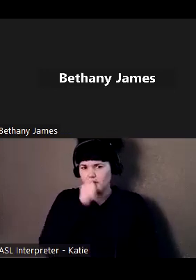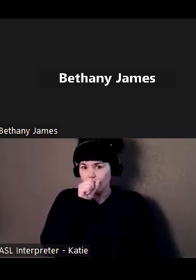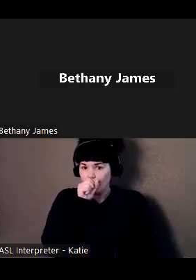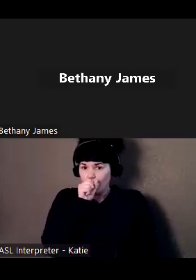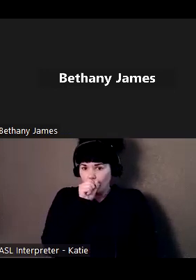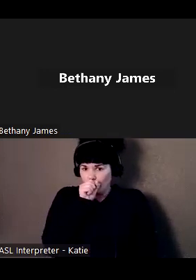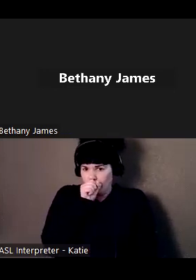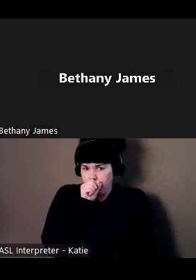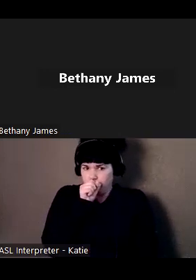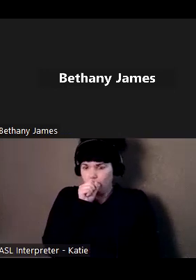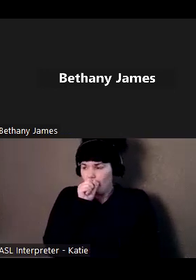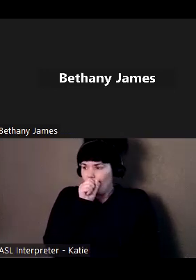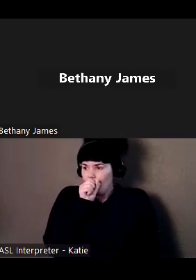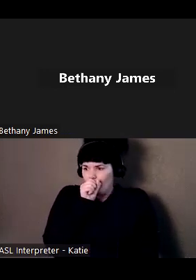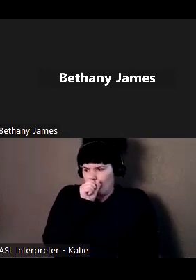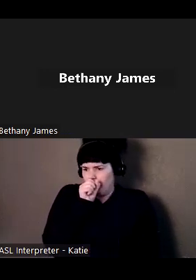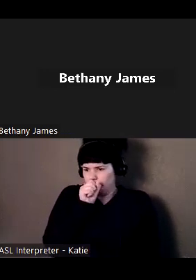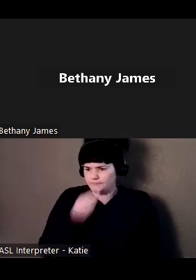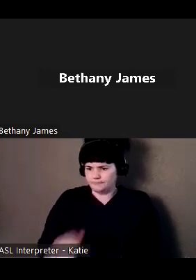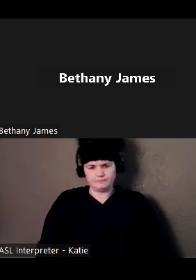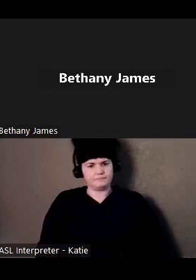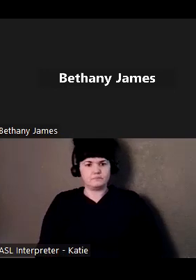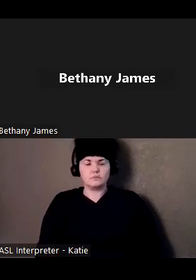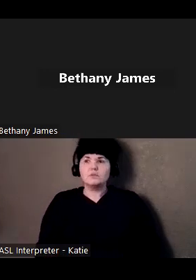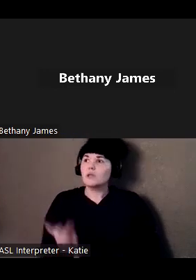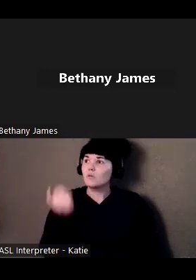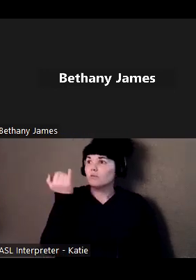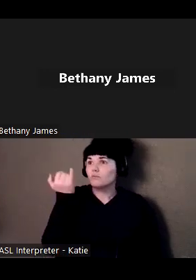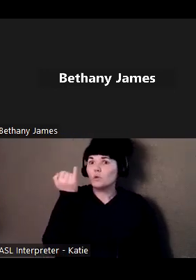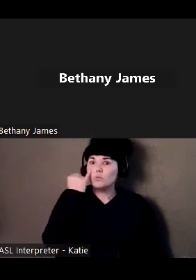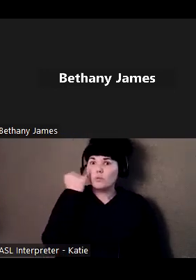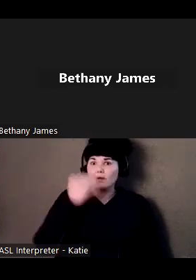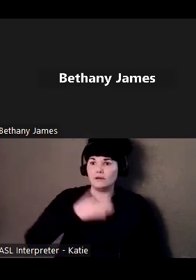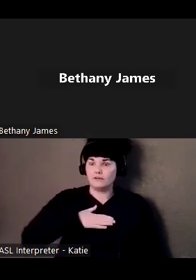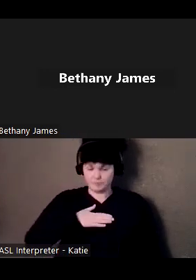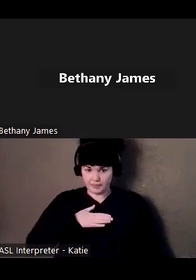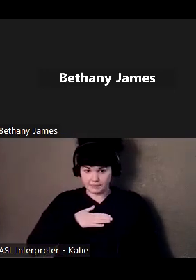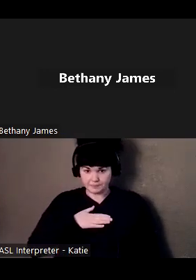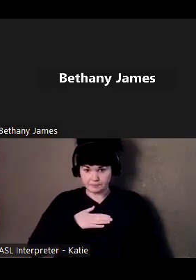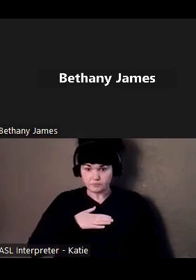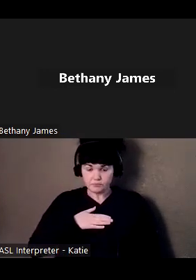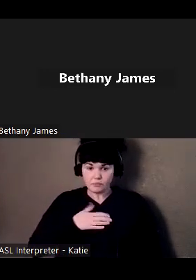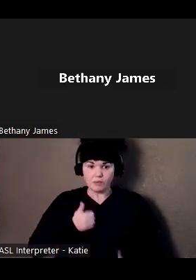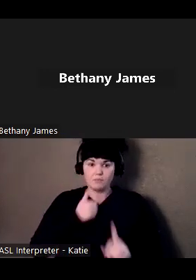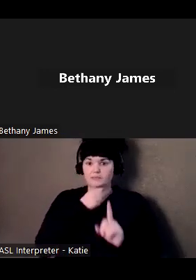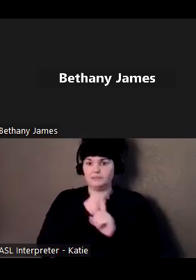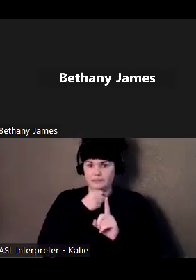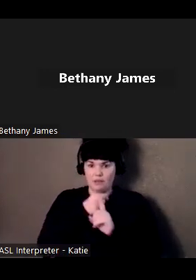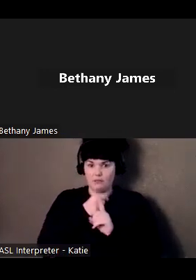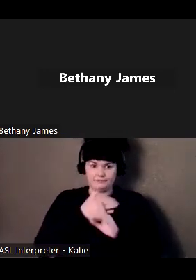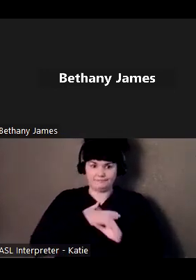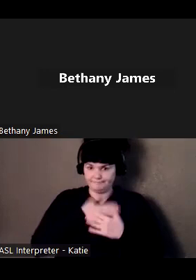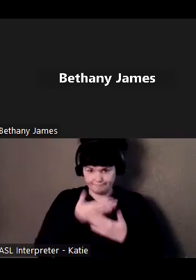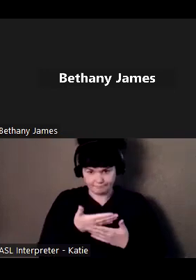my self-identification is my self-imposed barrier? I'm anxious and therefore I cannot X, Y, and